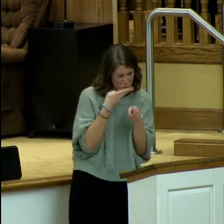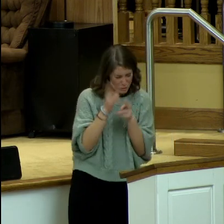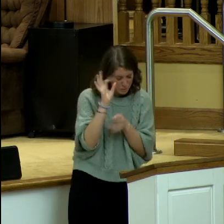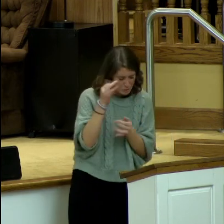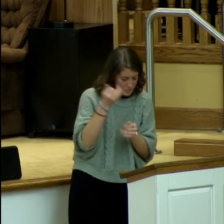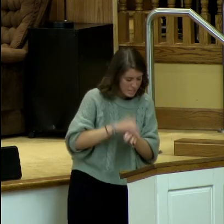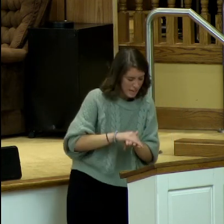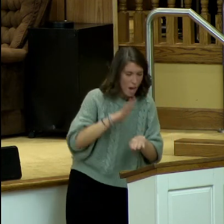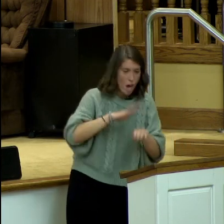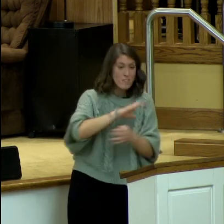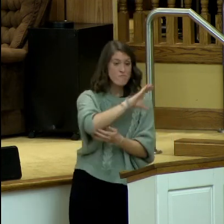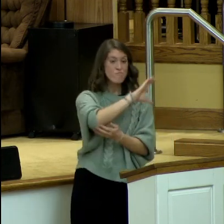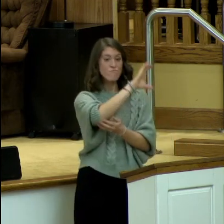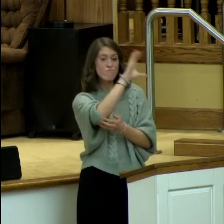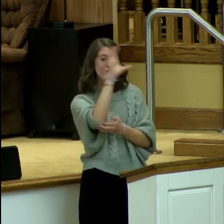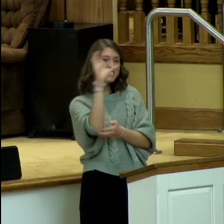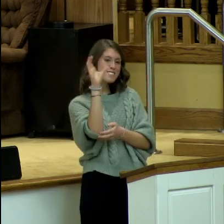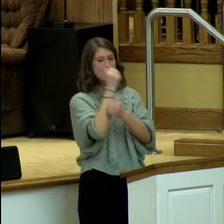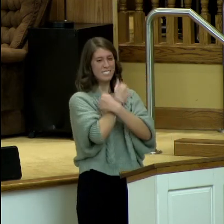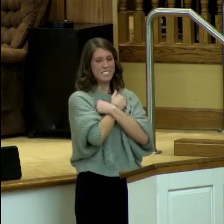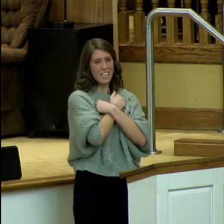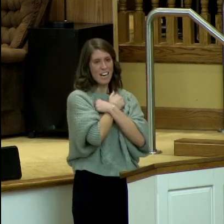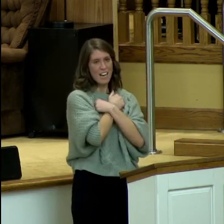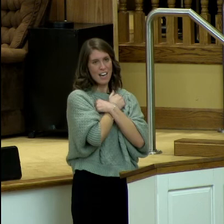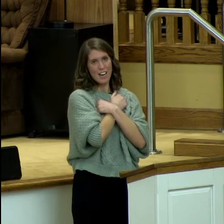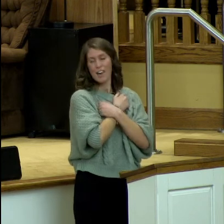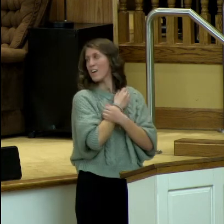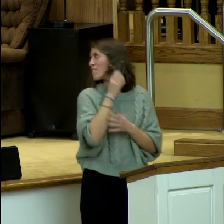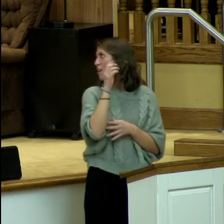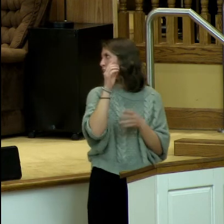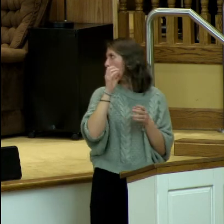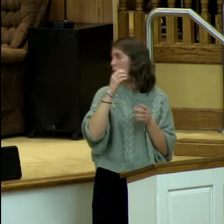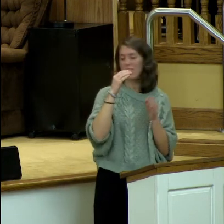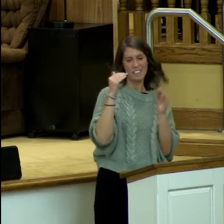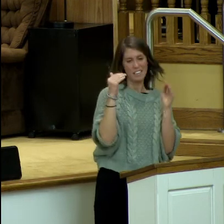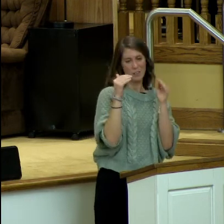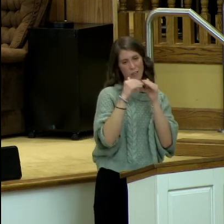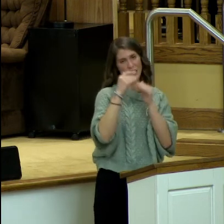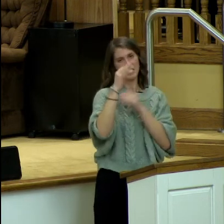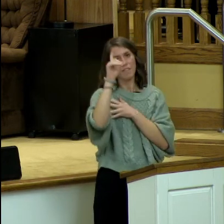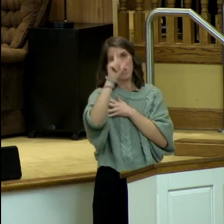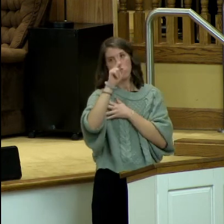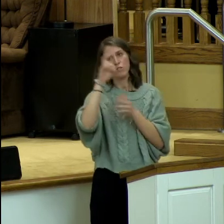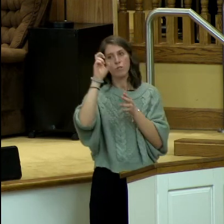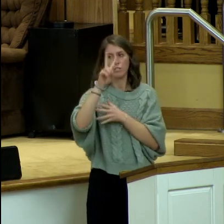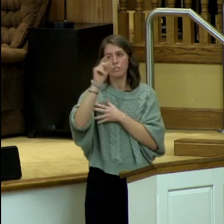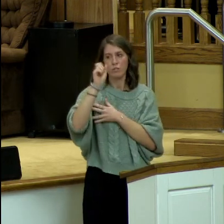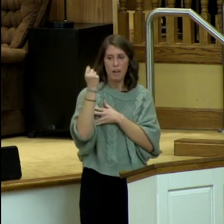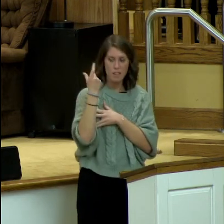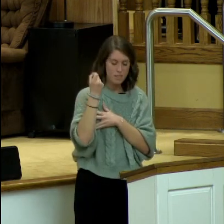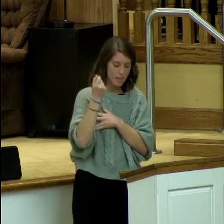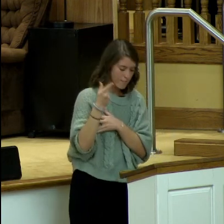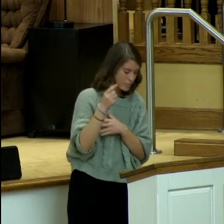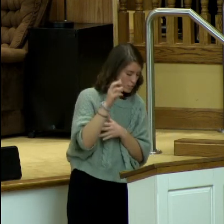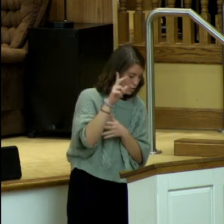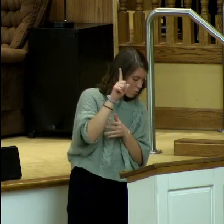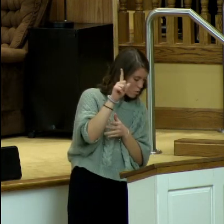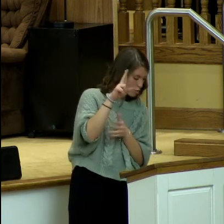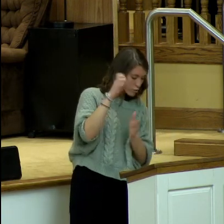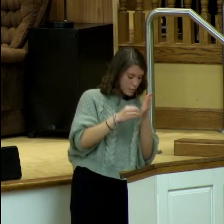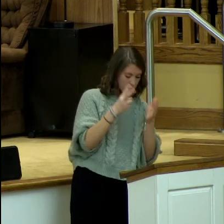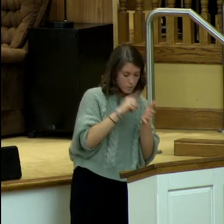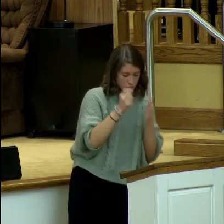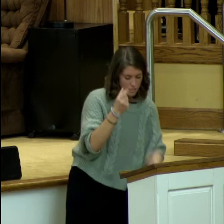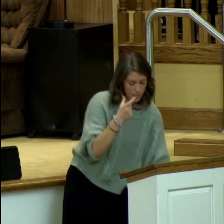on Christmas love, or I almost titled this the equation of Luke 2:11, the equation of Luke 2:11. Luke chapter 2, verse 11 is an